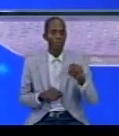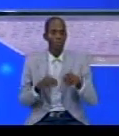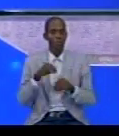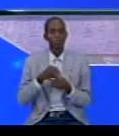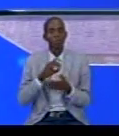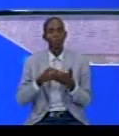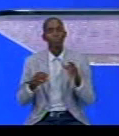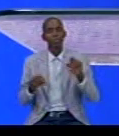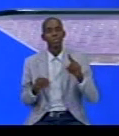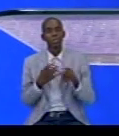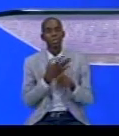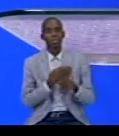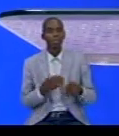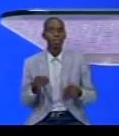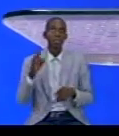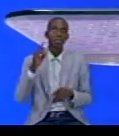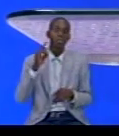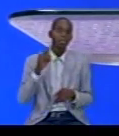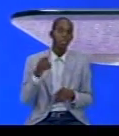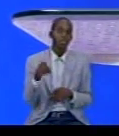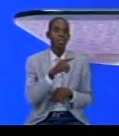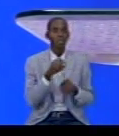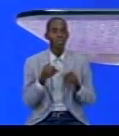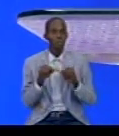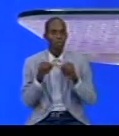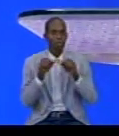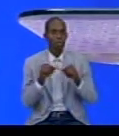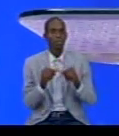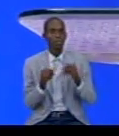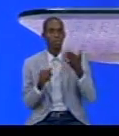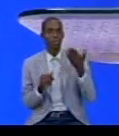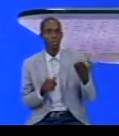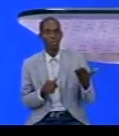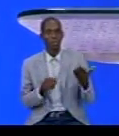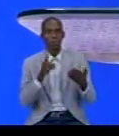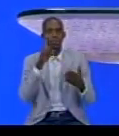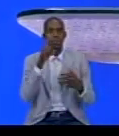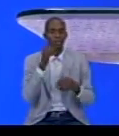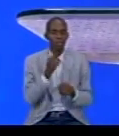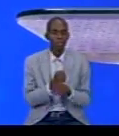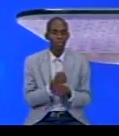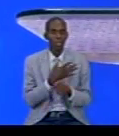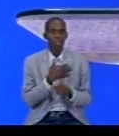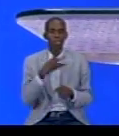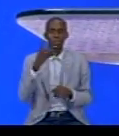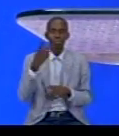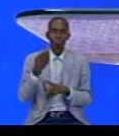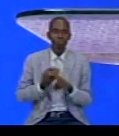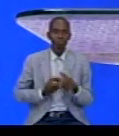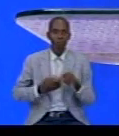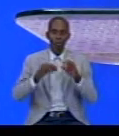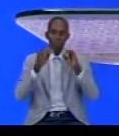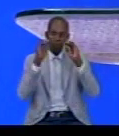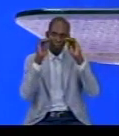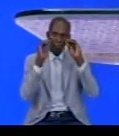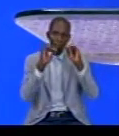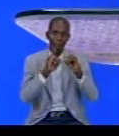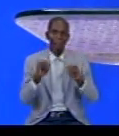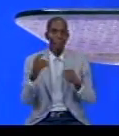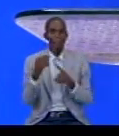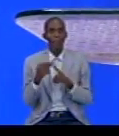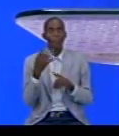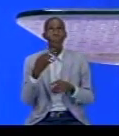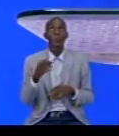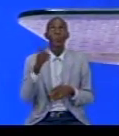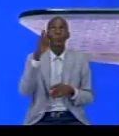verse 11, and he continued there a year and 6 months, teaching the word of